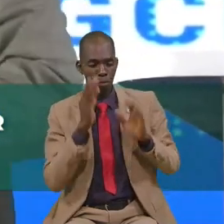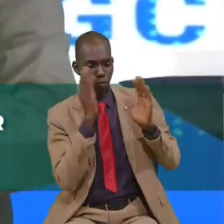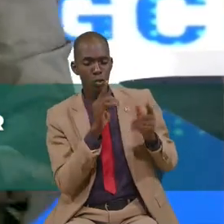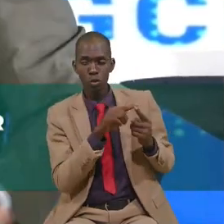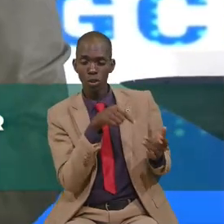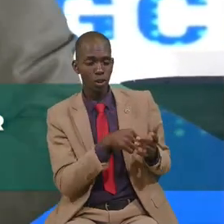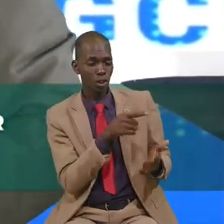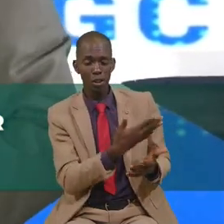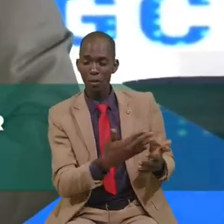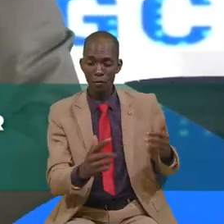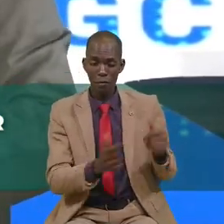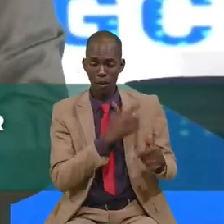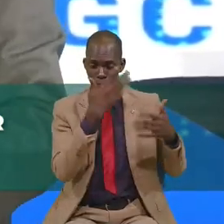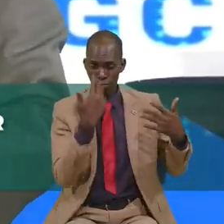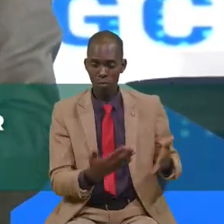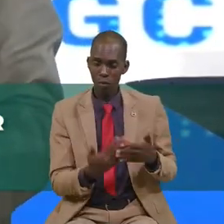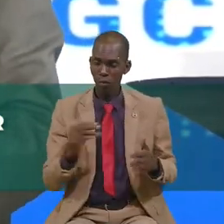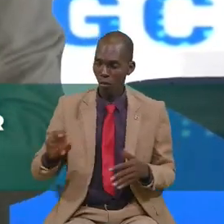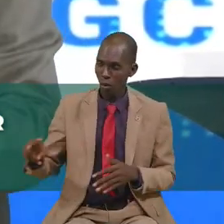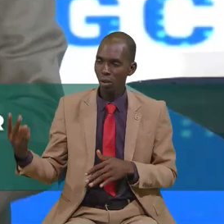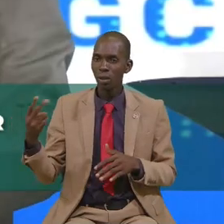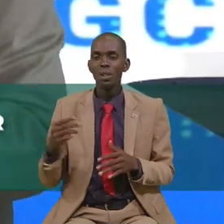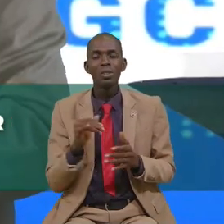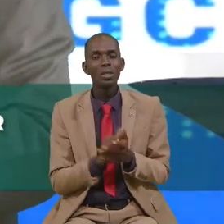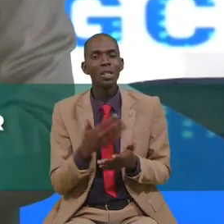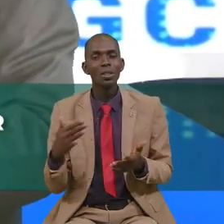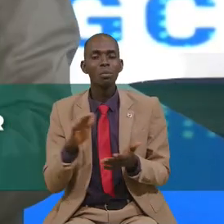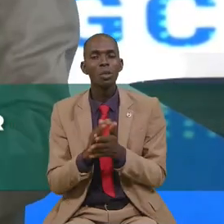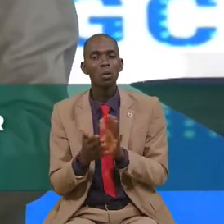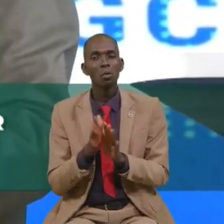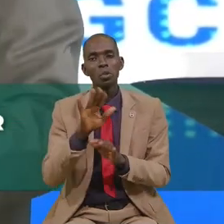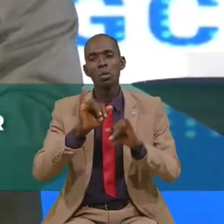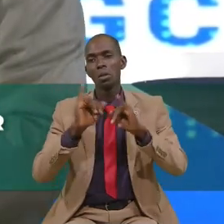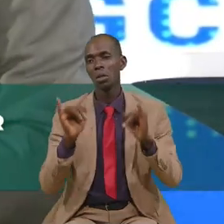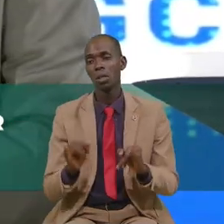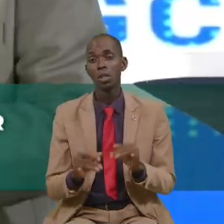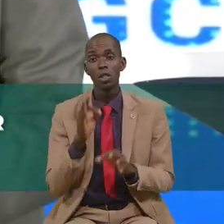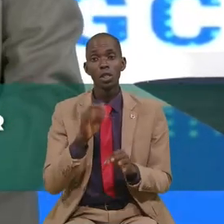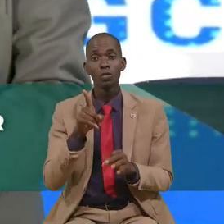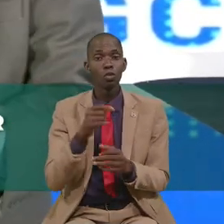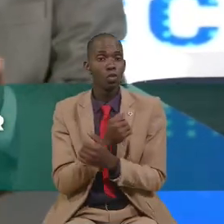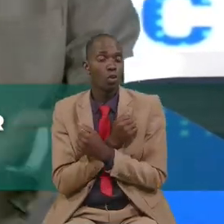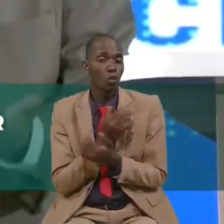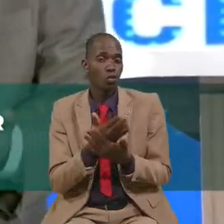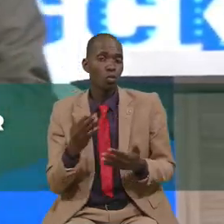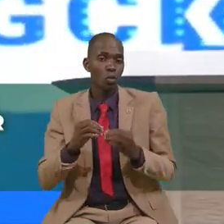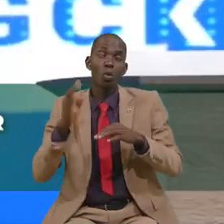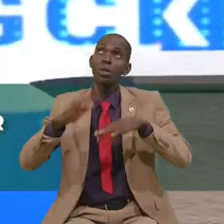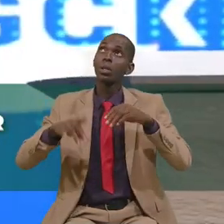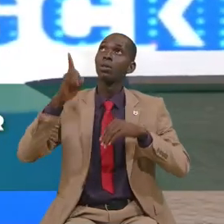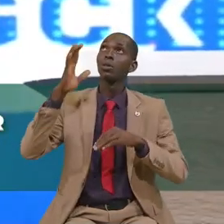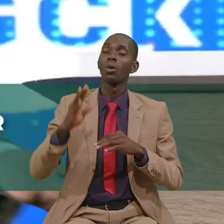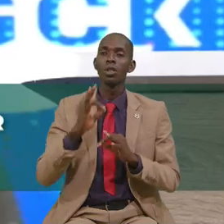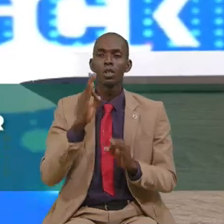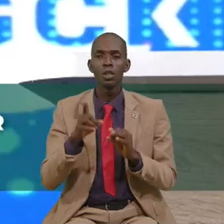when the idol is there, when there's something you love more than God, and when there's something that takes all your attention, all